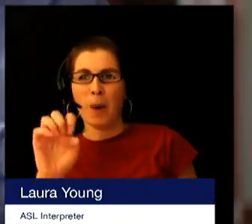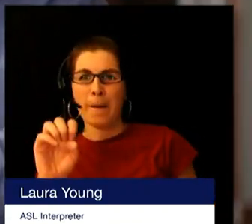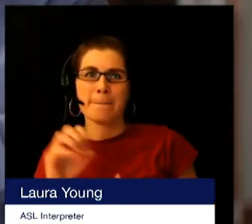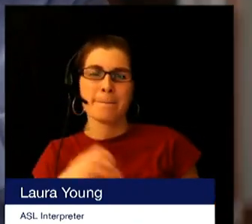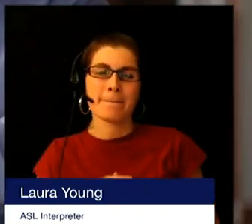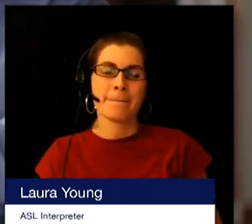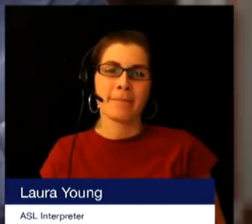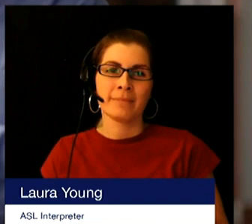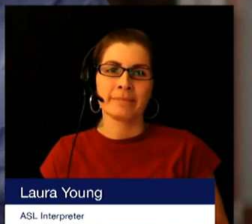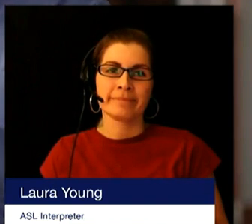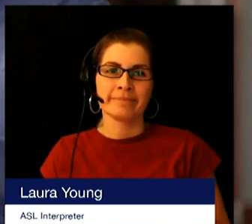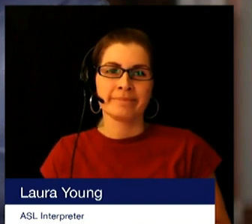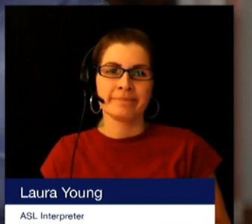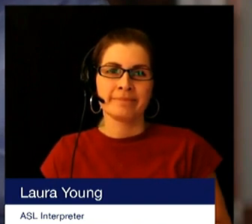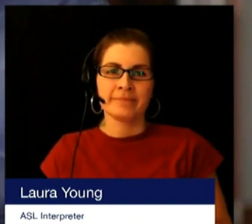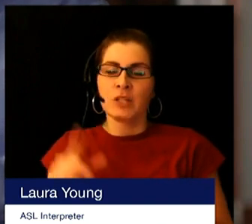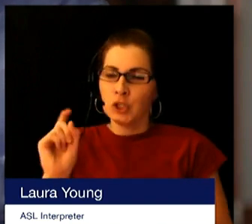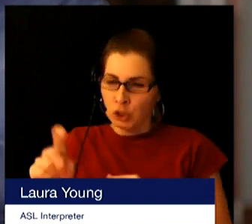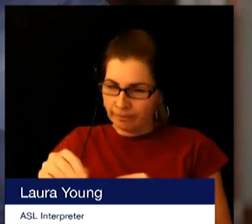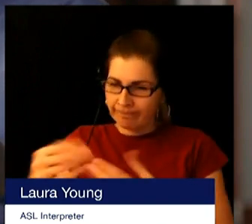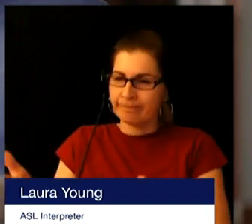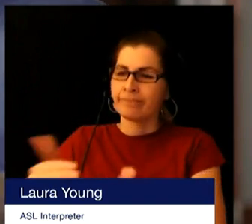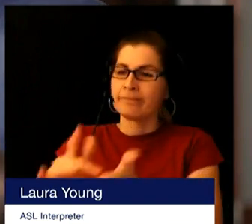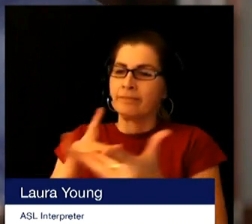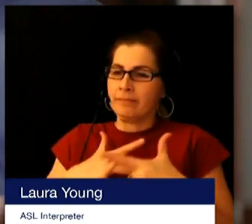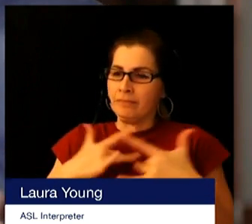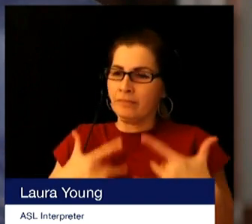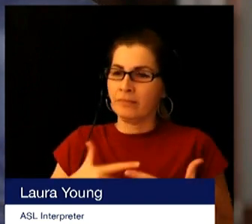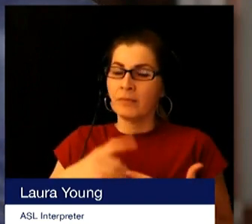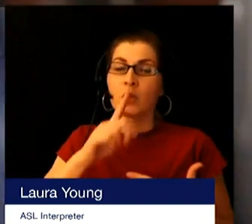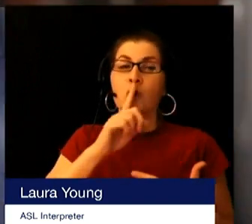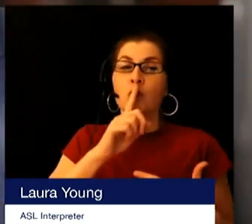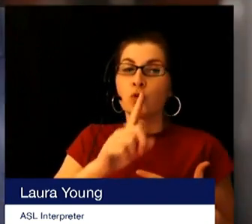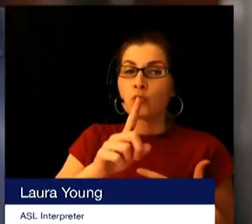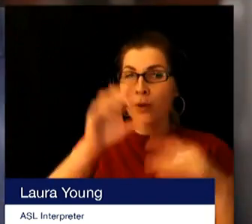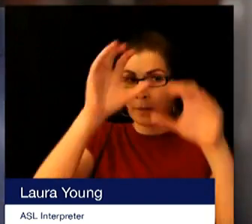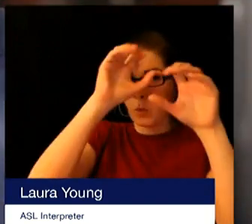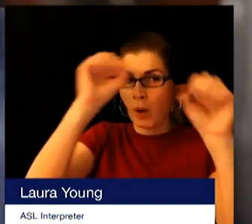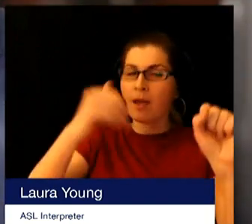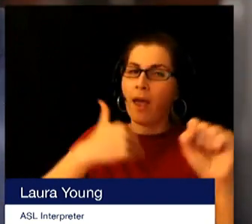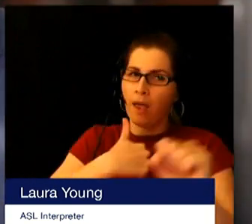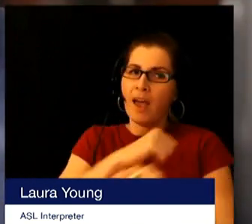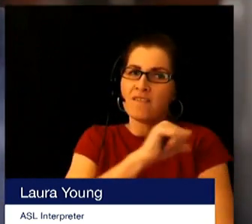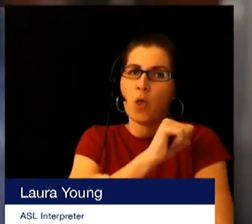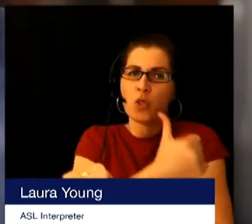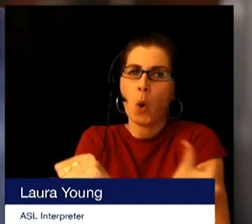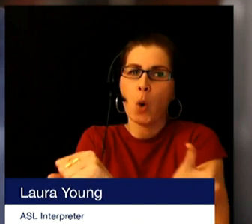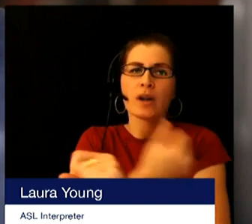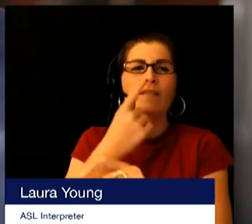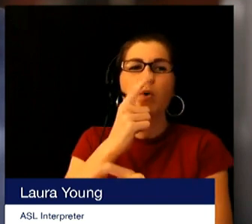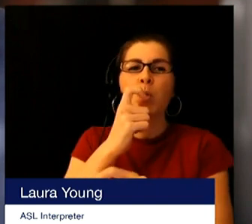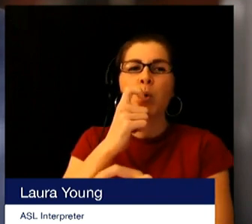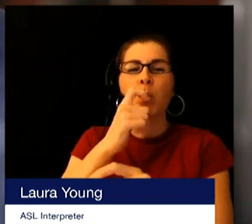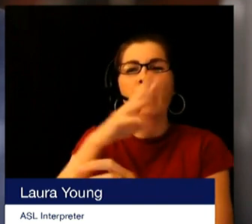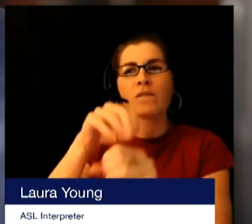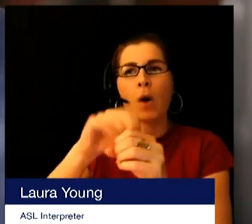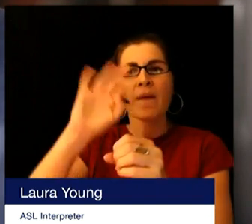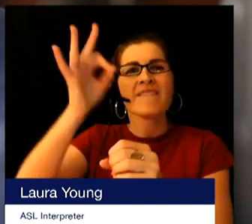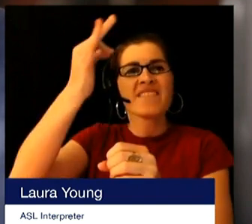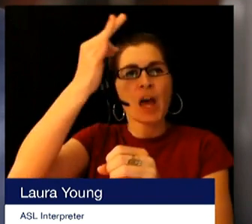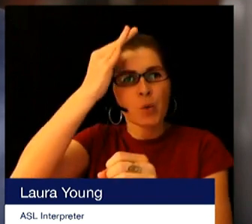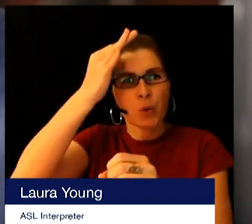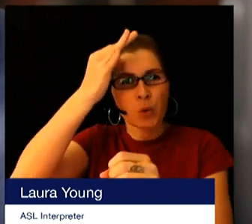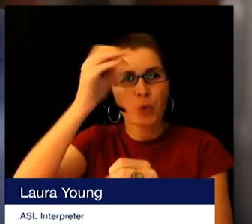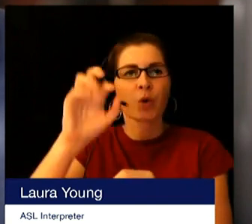Of course, the president has the authority to release people that are convicted of federal crimes, but mass incarceration